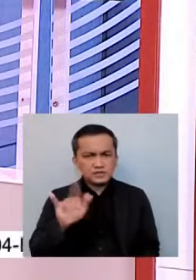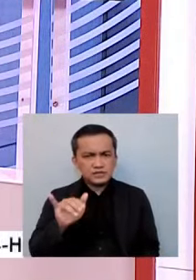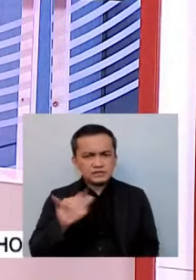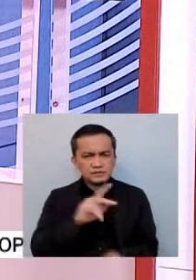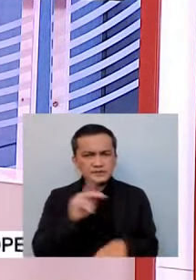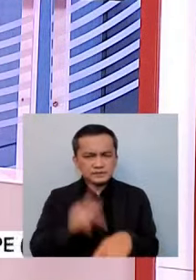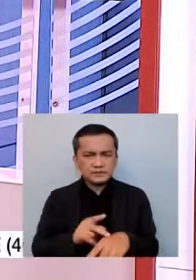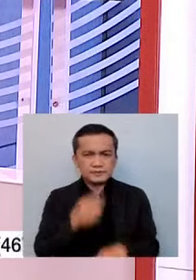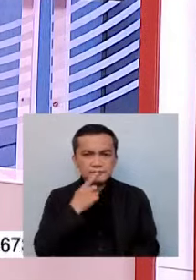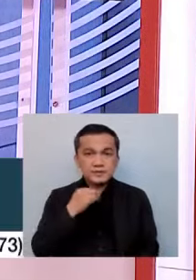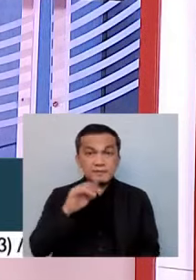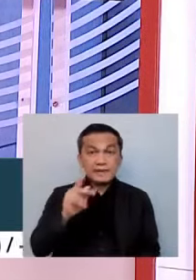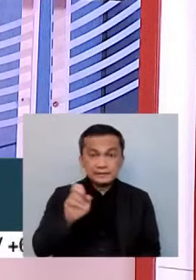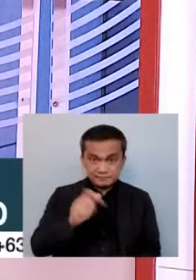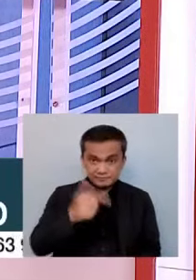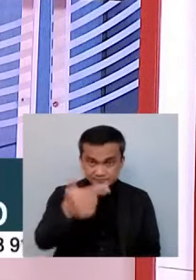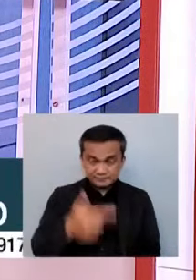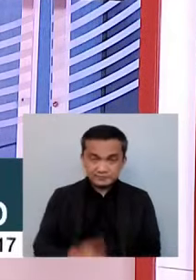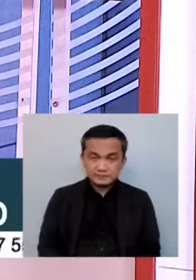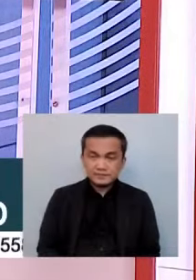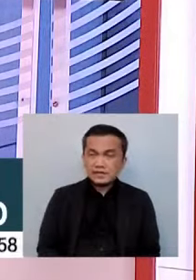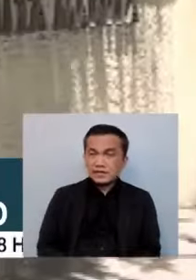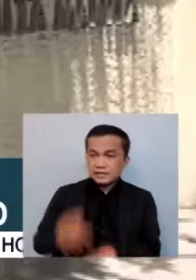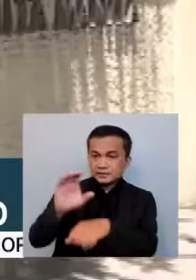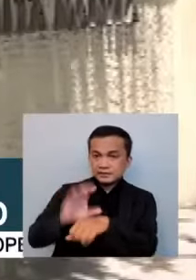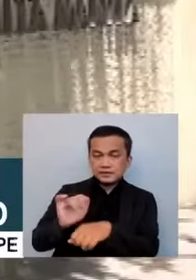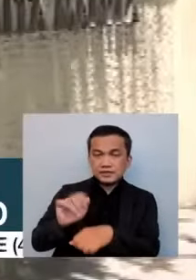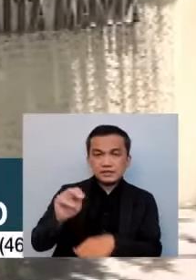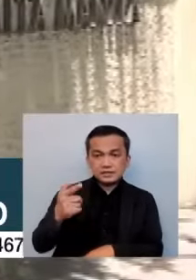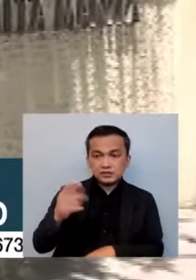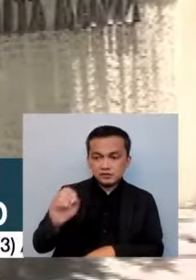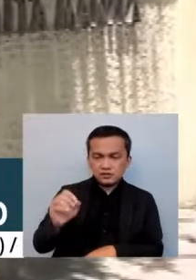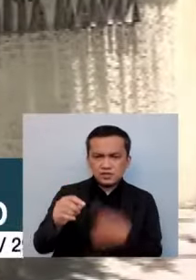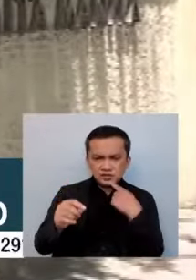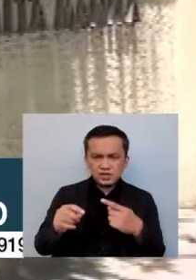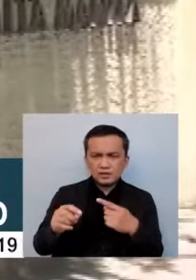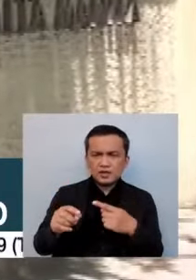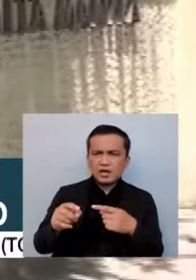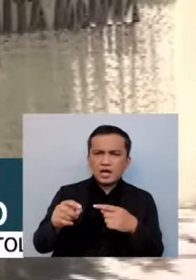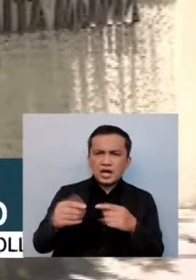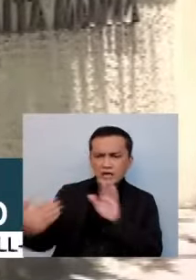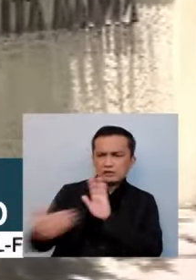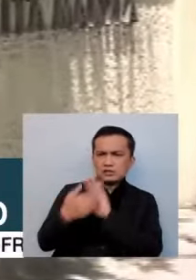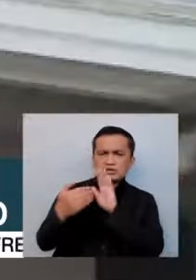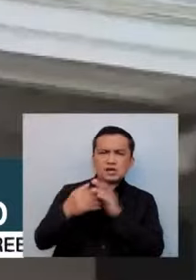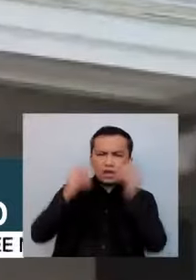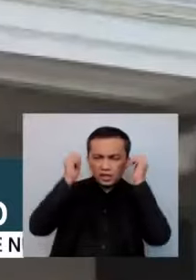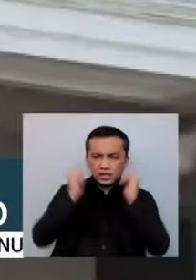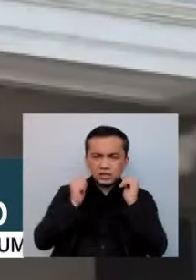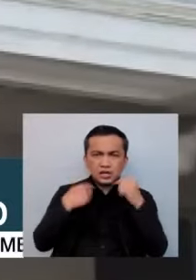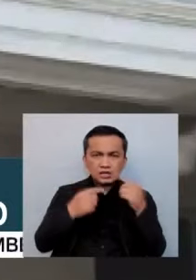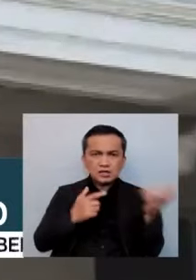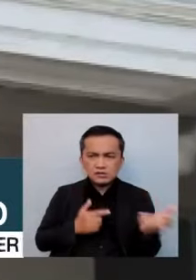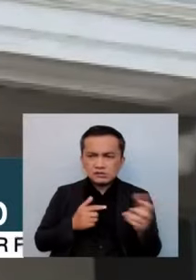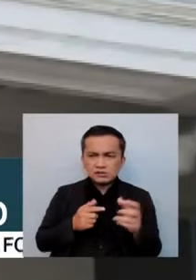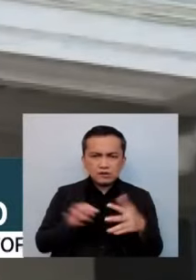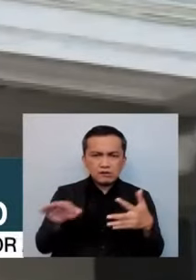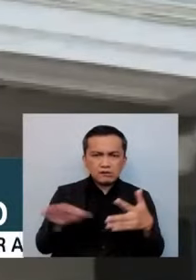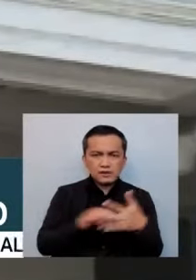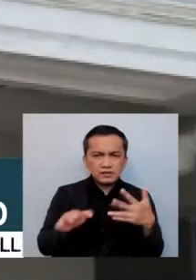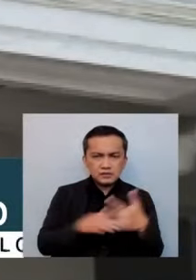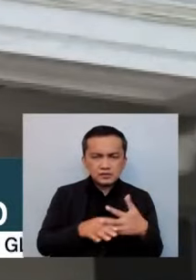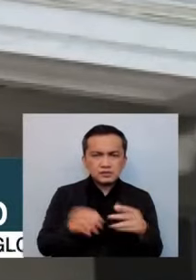Mike. Carmina, a church-based national NGO has hit back against the terrorism financing charges filed against some of its members, claiming